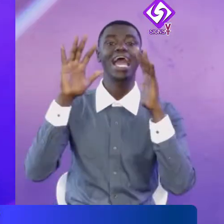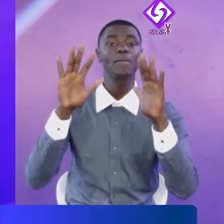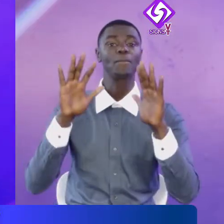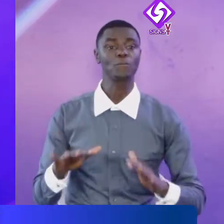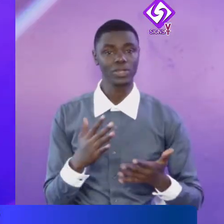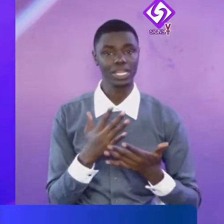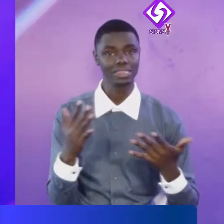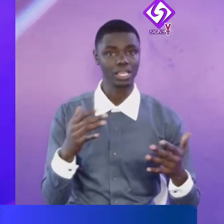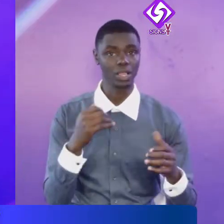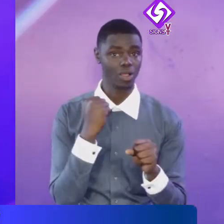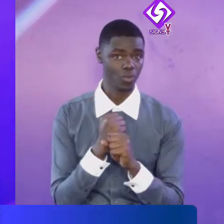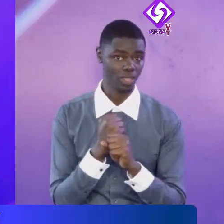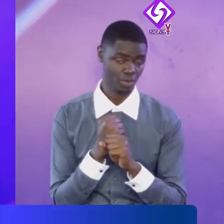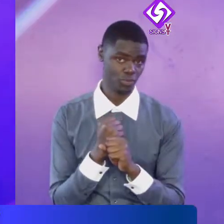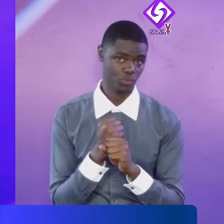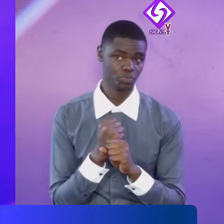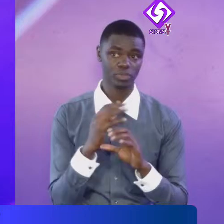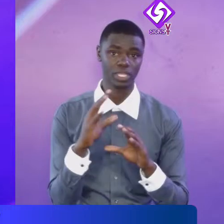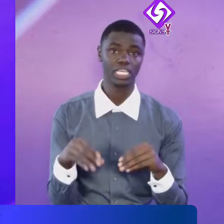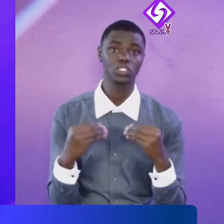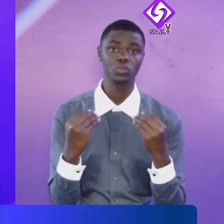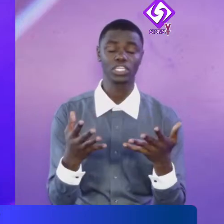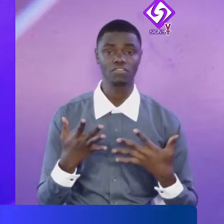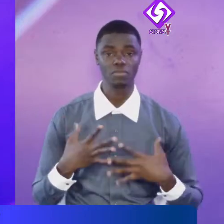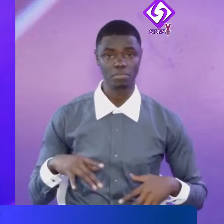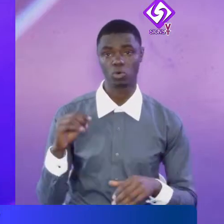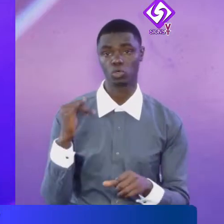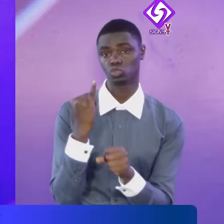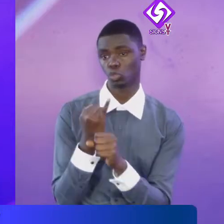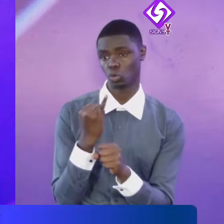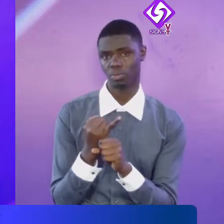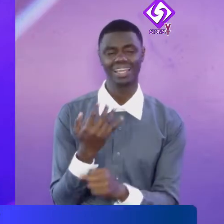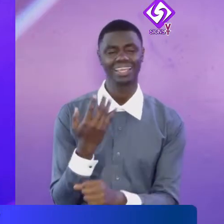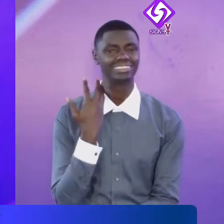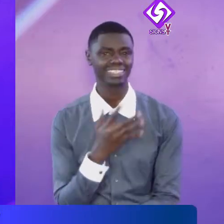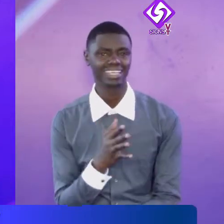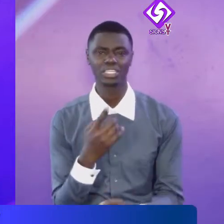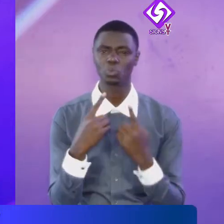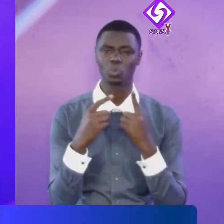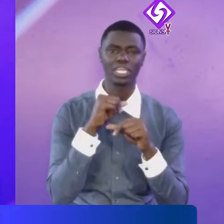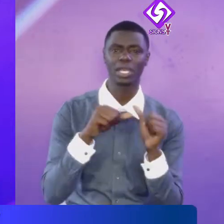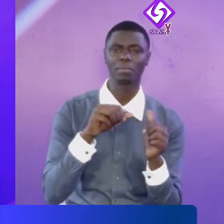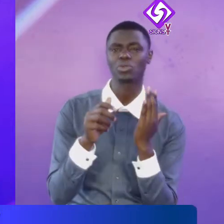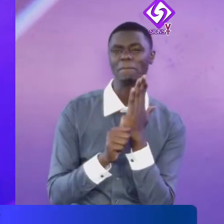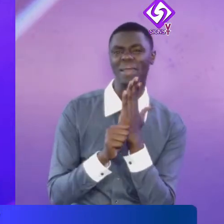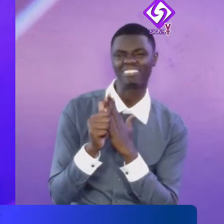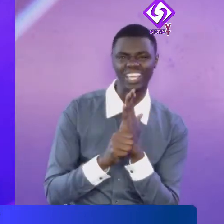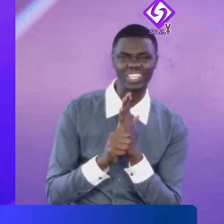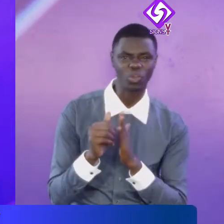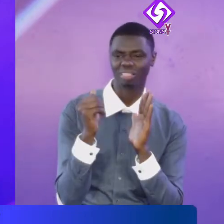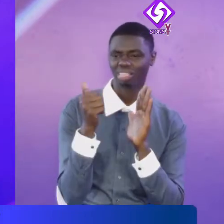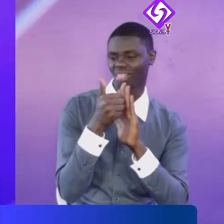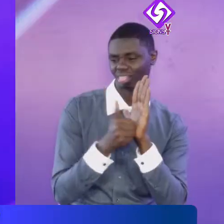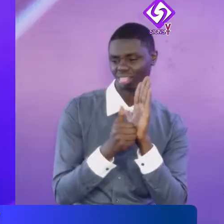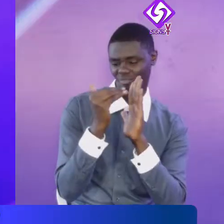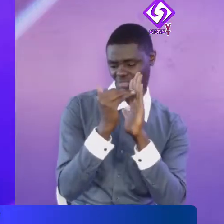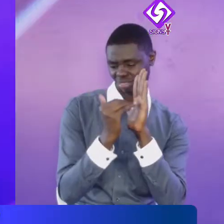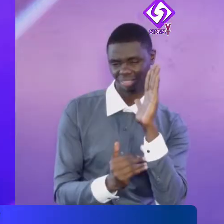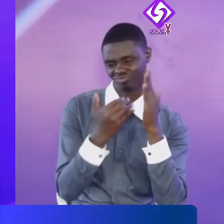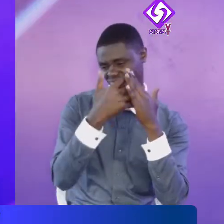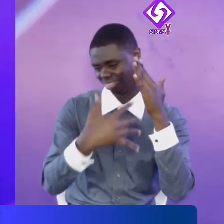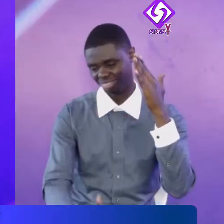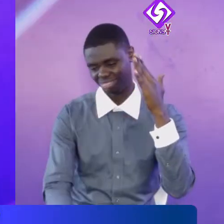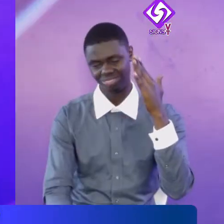we can do is to give Kenyans a job. And we don't want to talk about manifestos here. Yeah. We don't want to narrate you, you